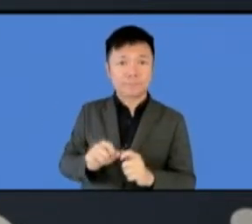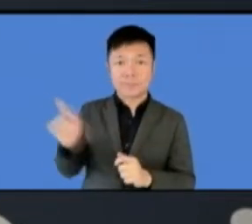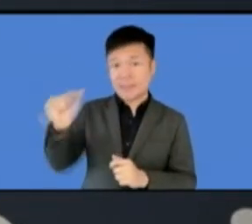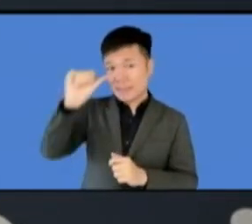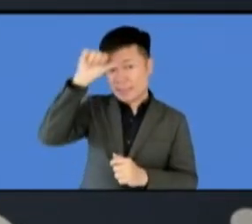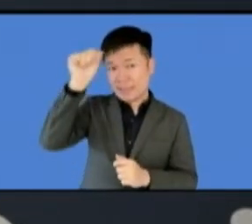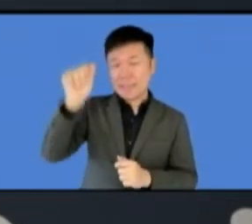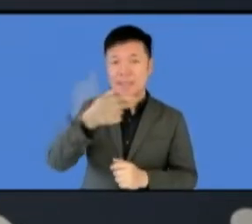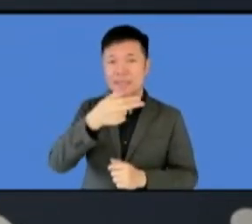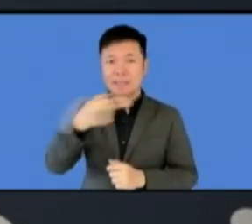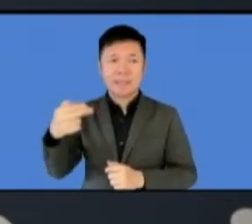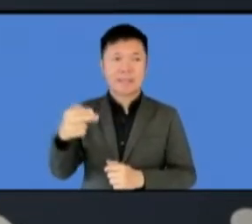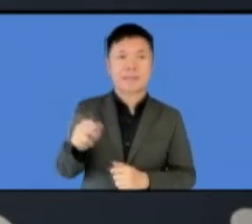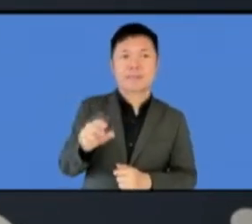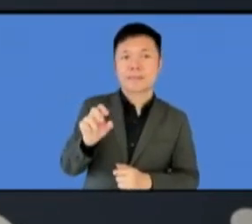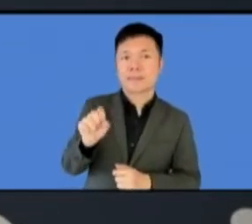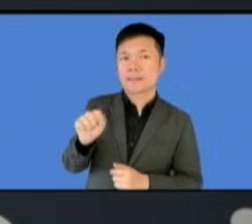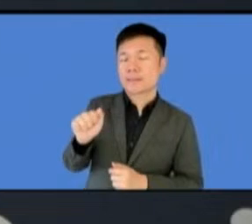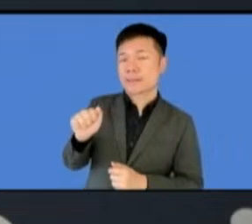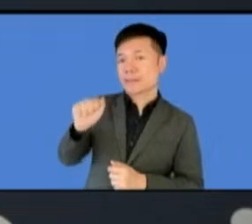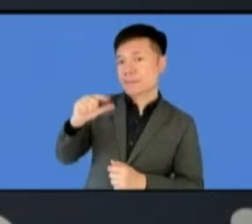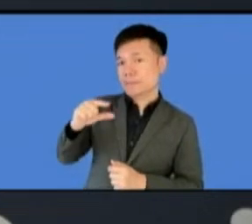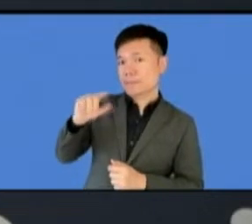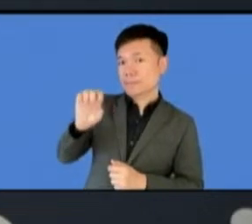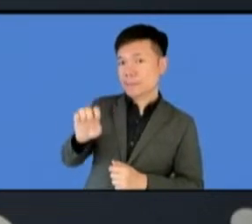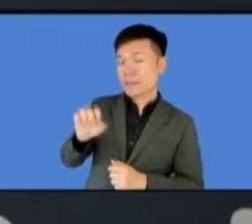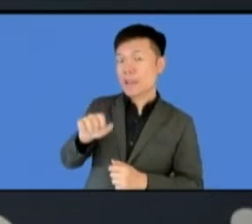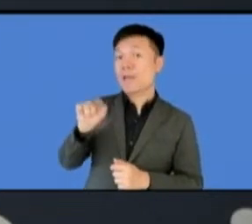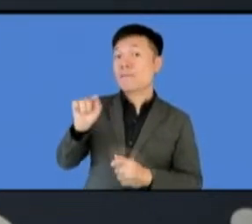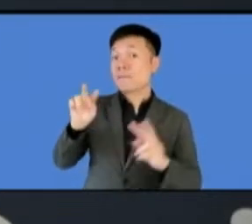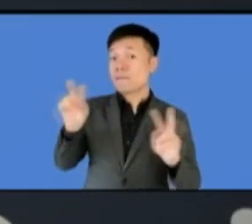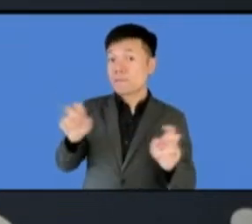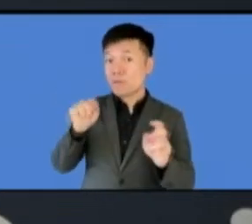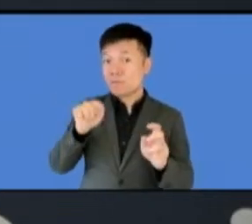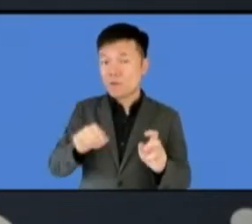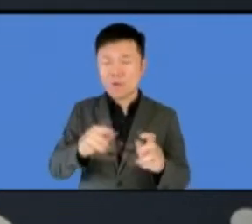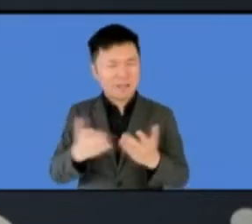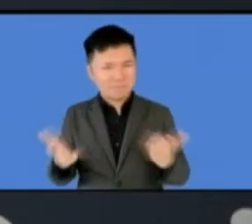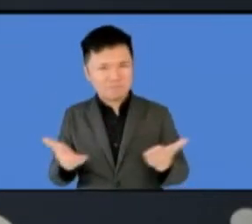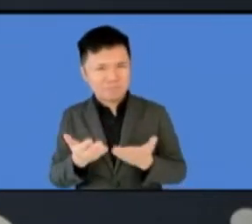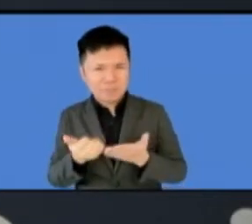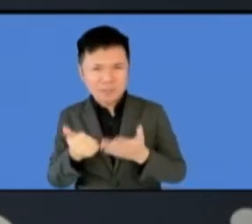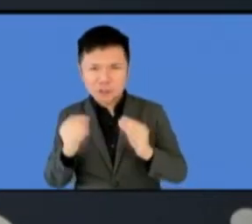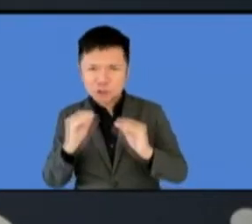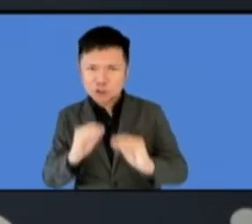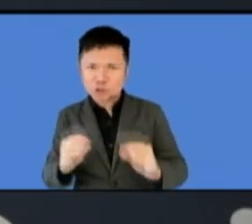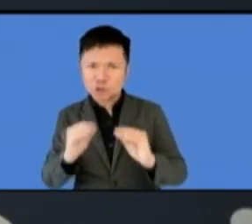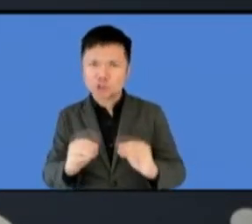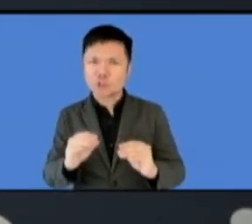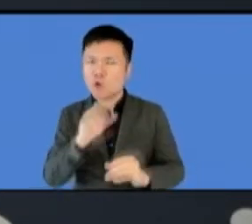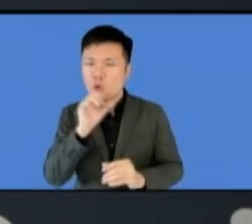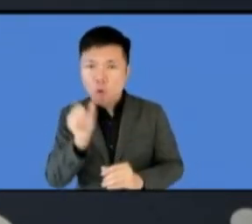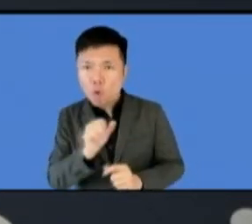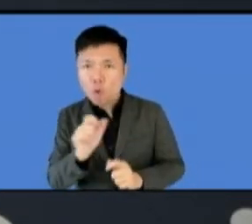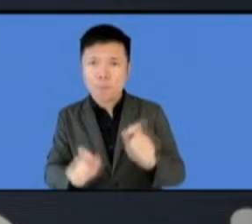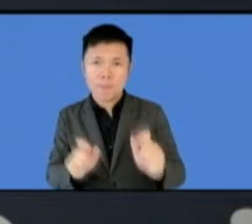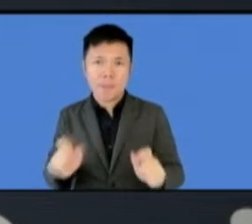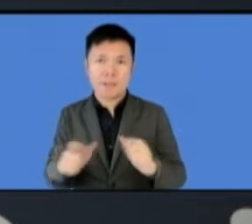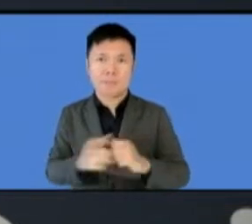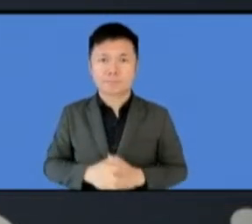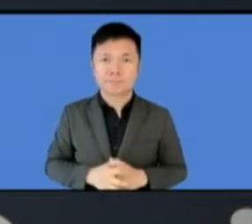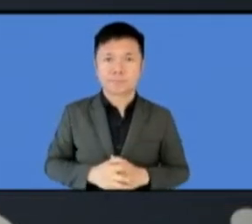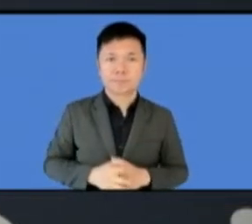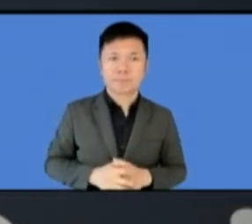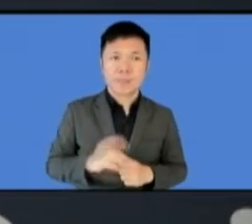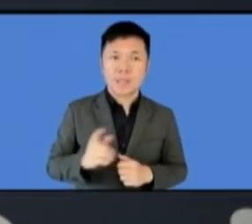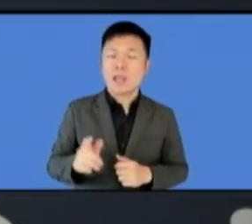or Students Action for Value Education or Valuing Elders. So recently we launched digital literacy workshops where